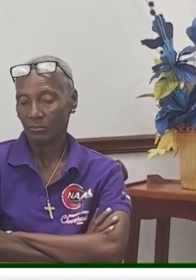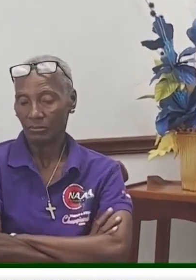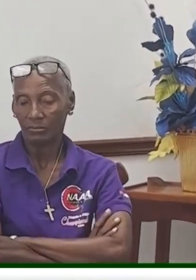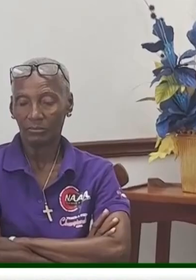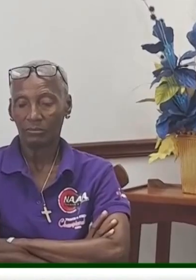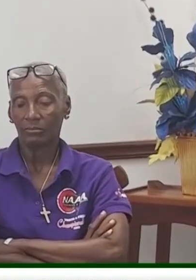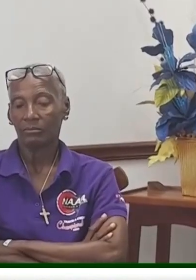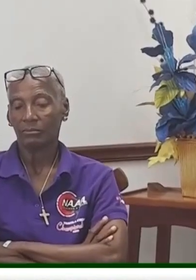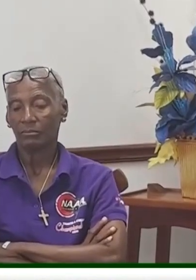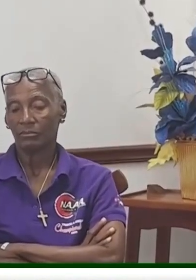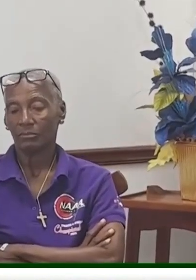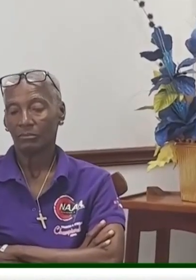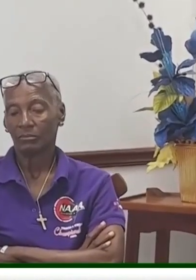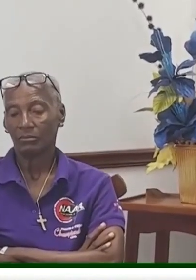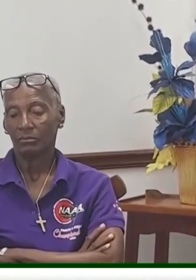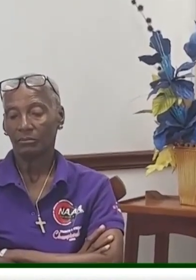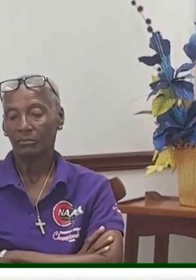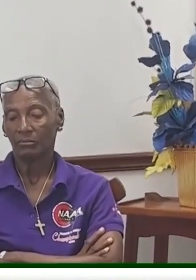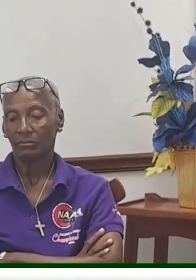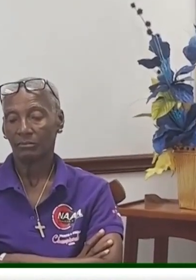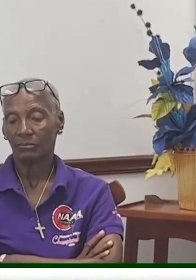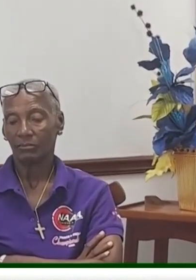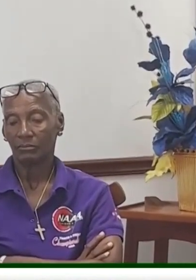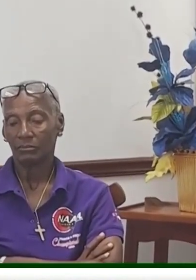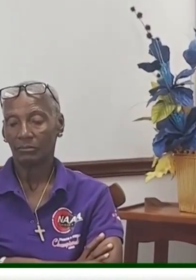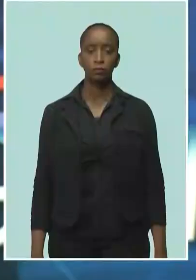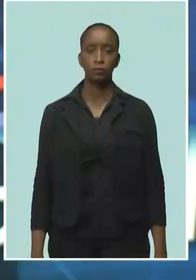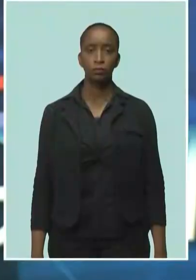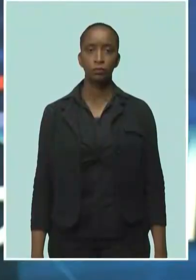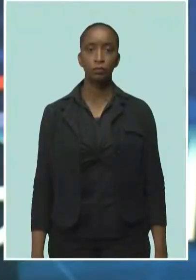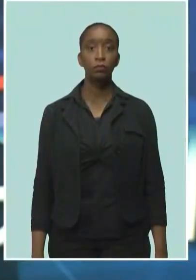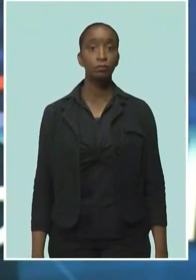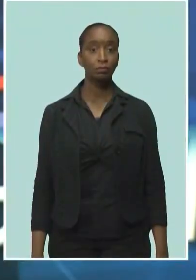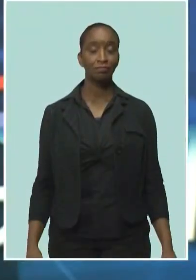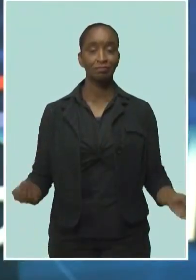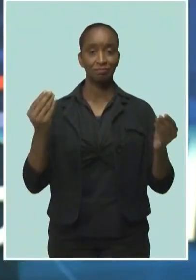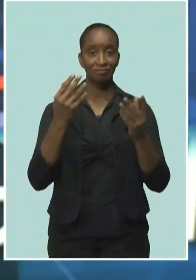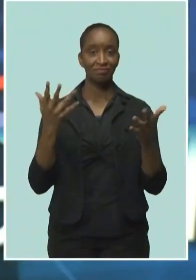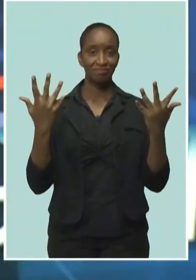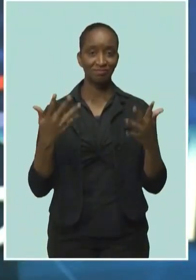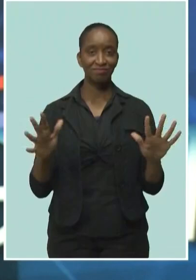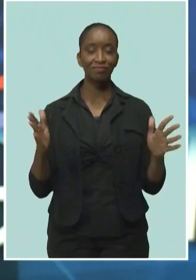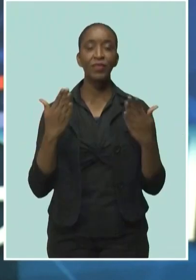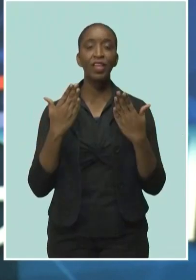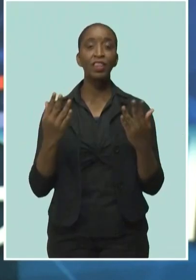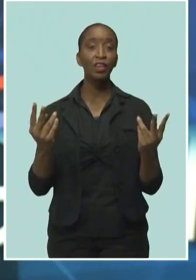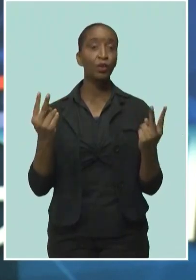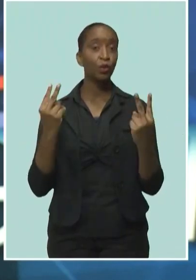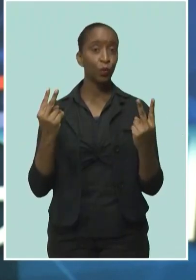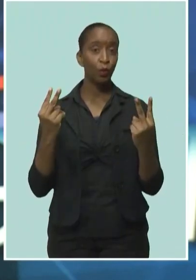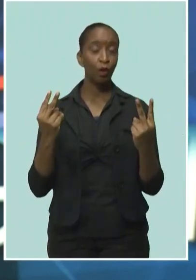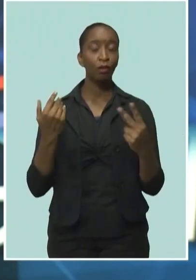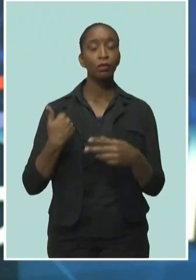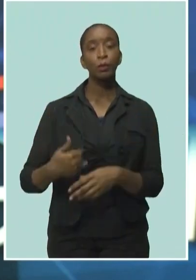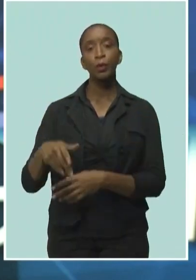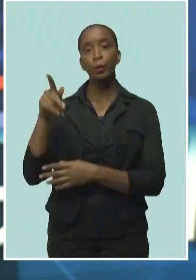secondary school where we provided facilities over the past 4 years. And that's our time tonight. Thank you for spending it with us. I'm